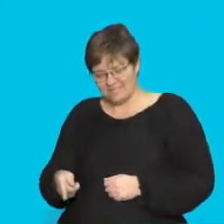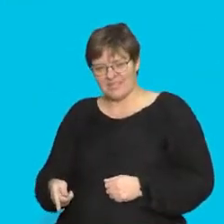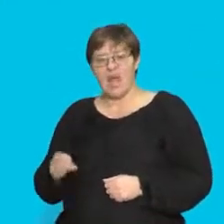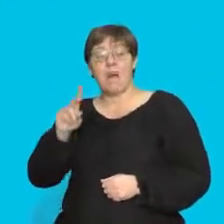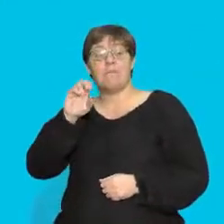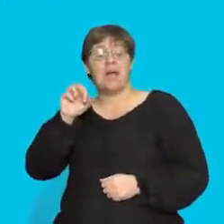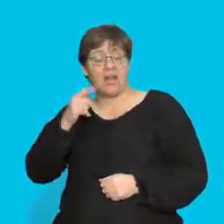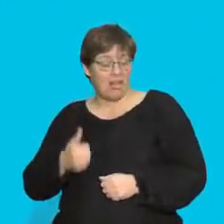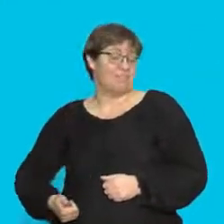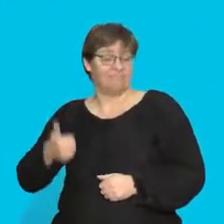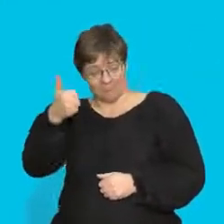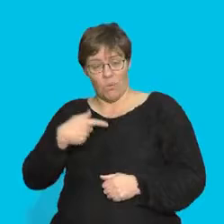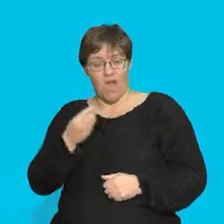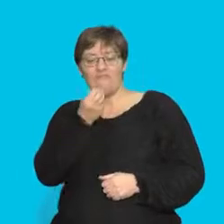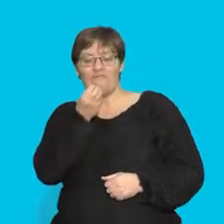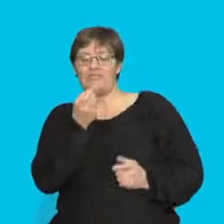harmed, I'm not benefited.